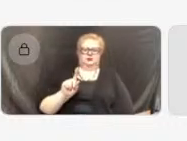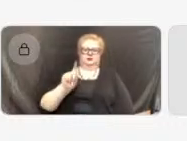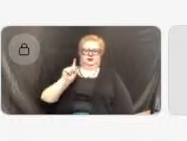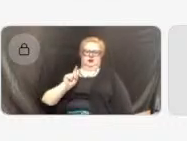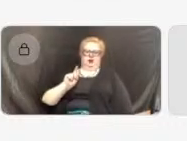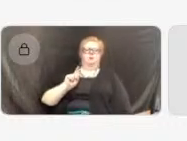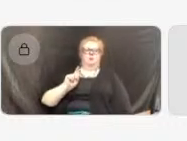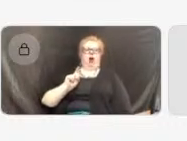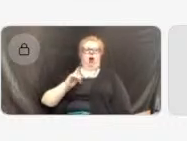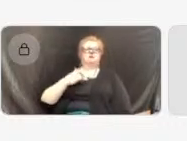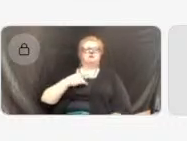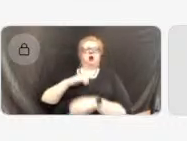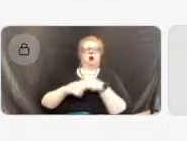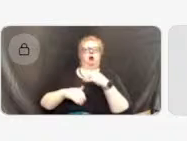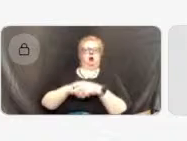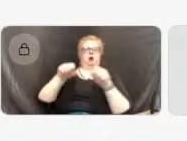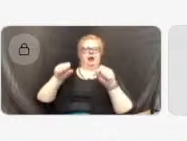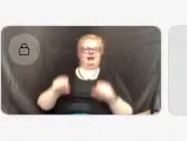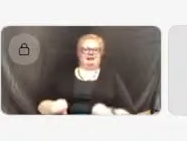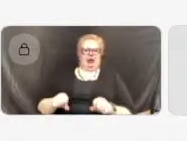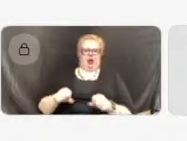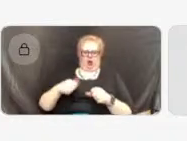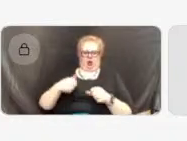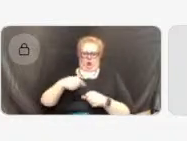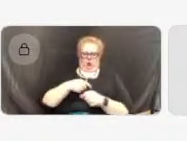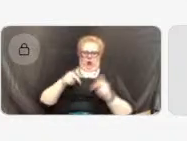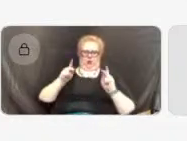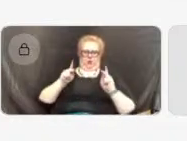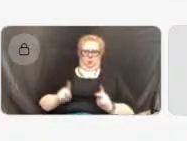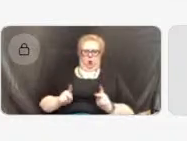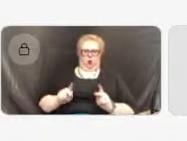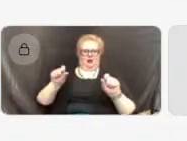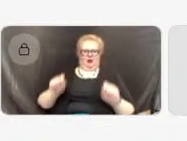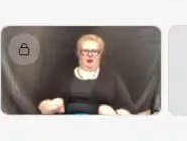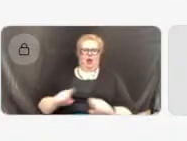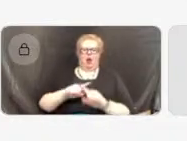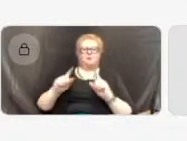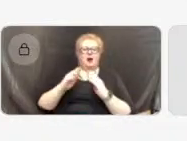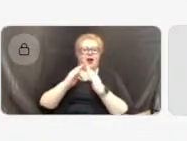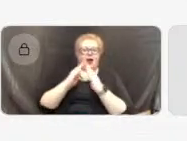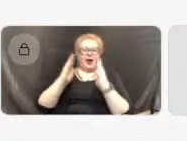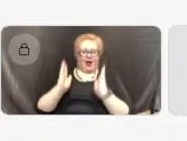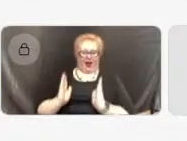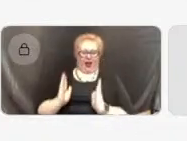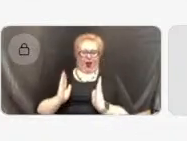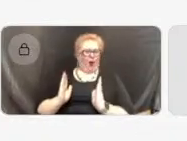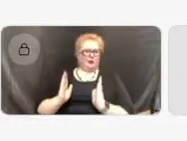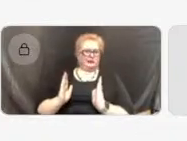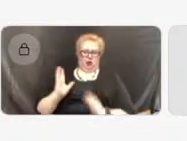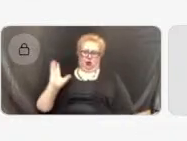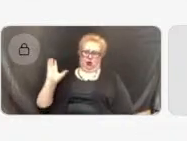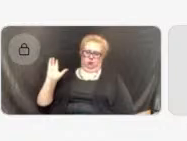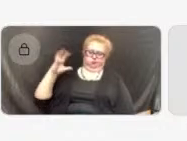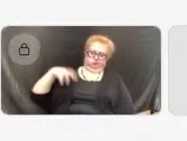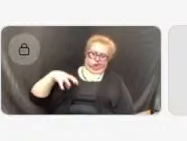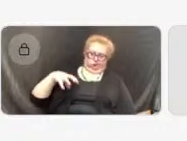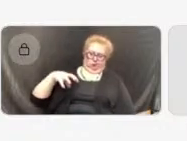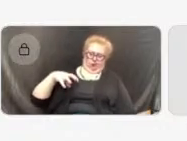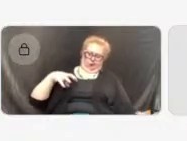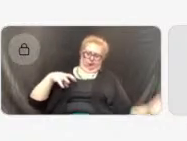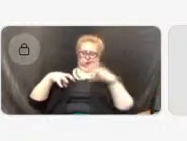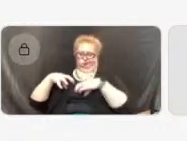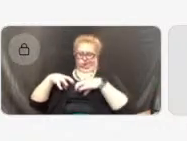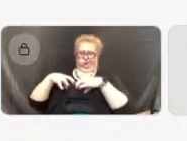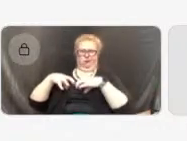reclaim our comfort zone, our comfort space. You can't do that when they build a house that's right on your